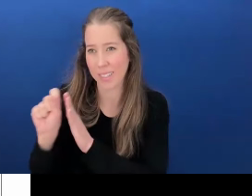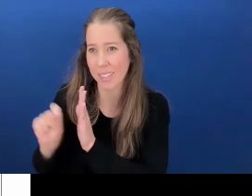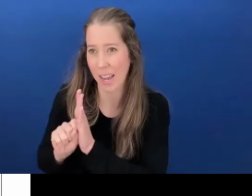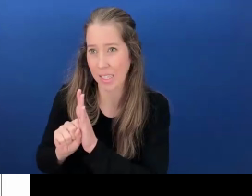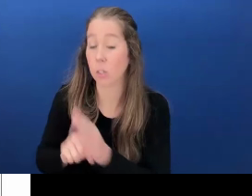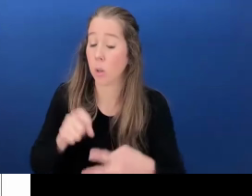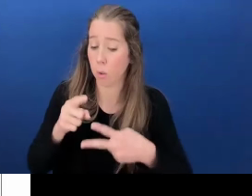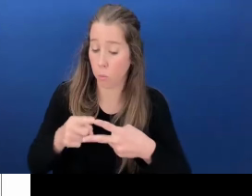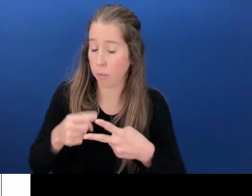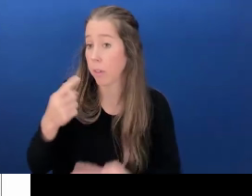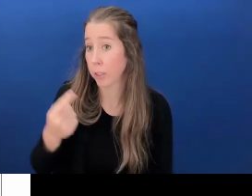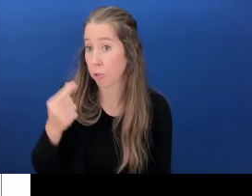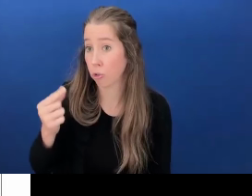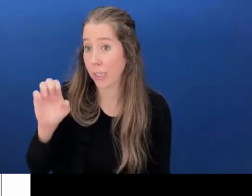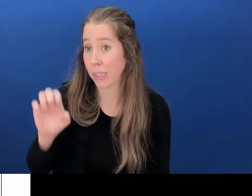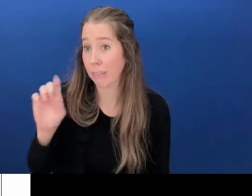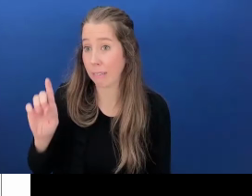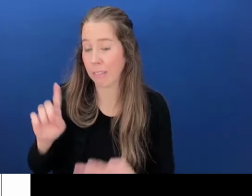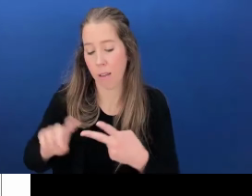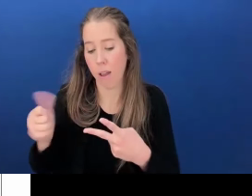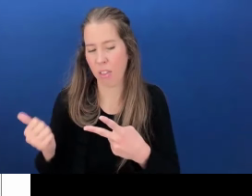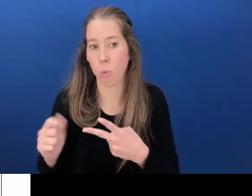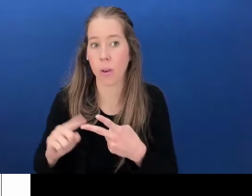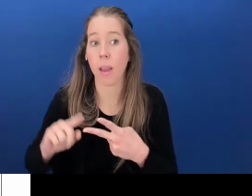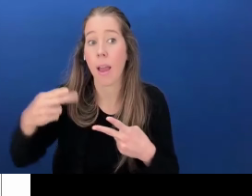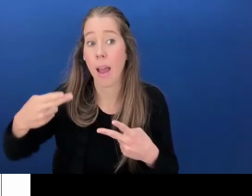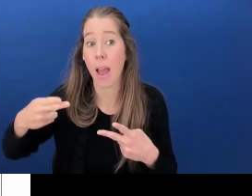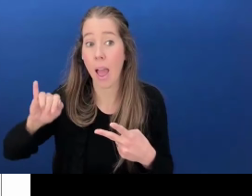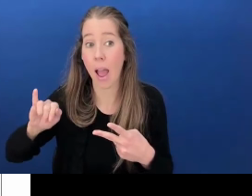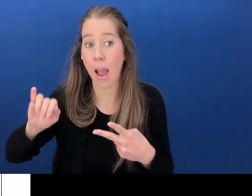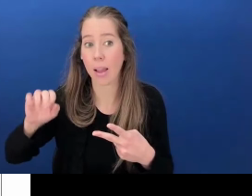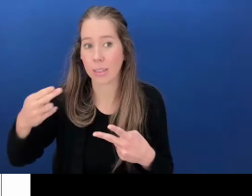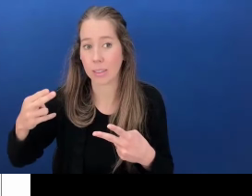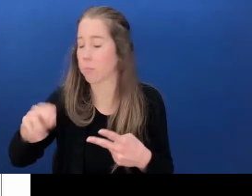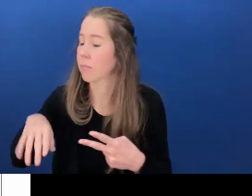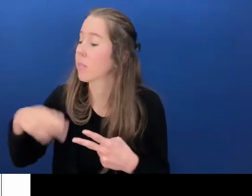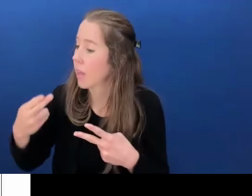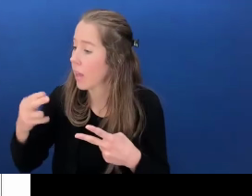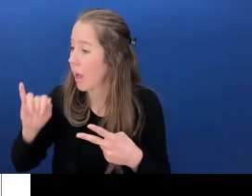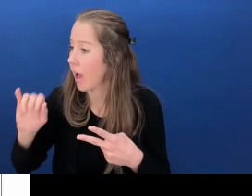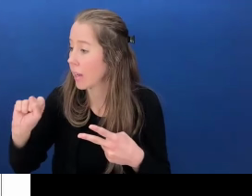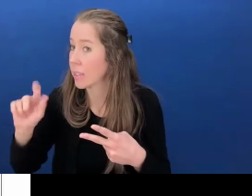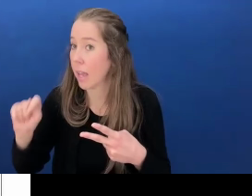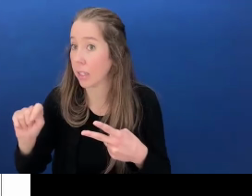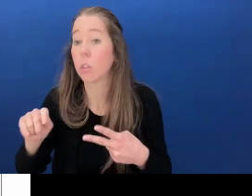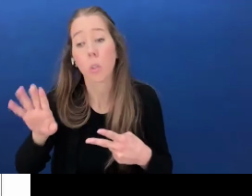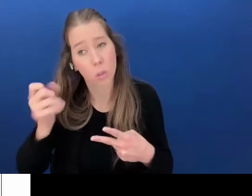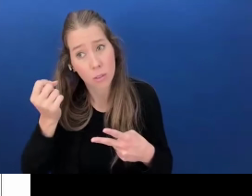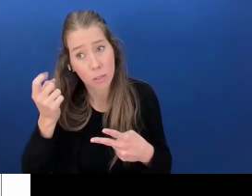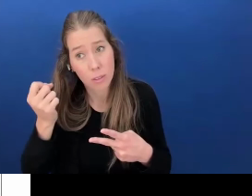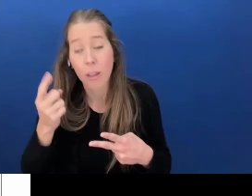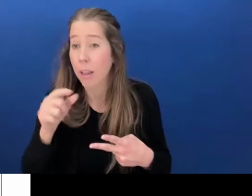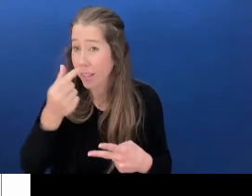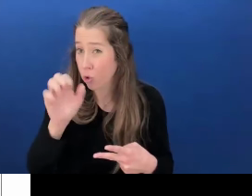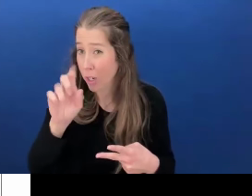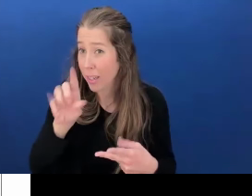is GED, the other one is HiSET. So if you hear GED, just know GED is a brand. So if I said like, oh,